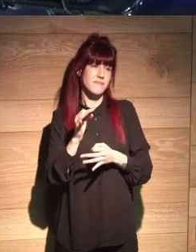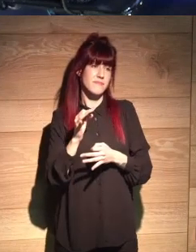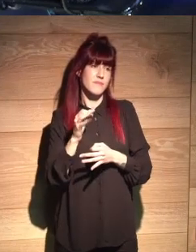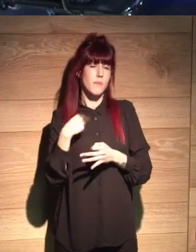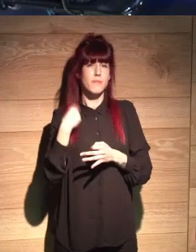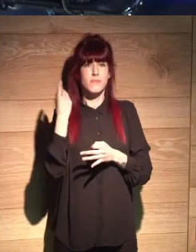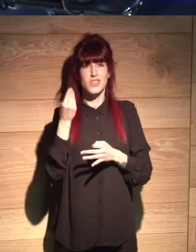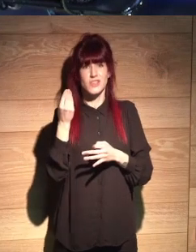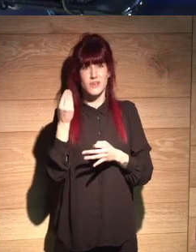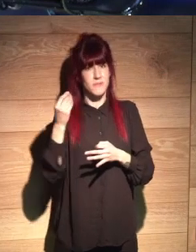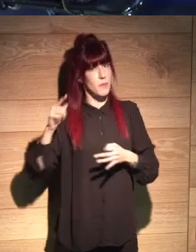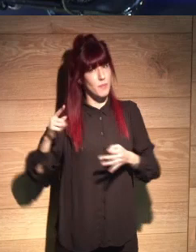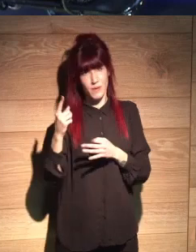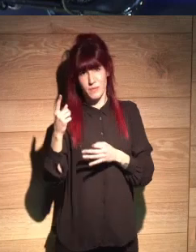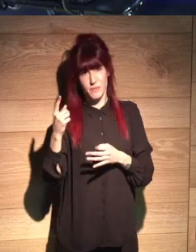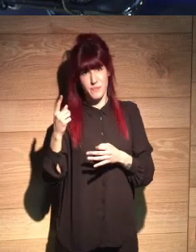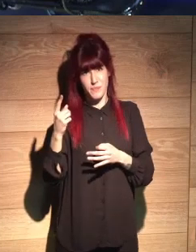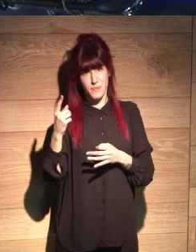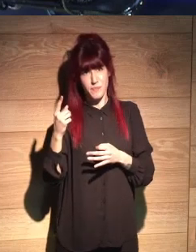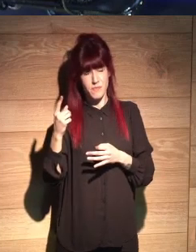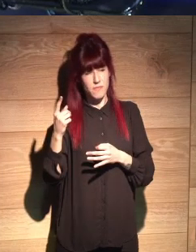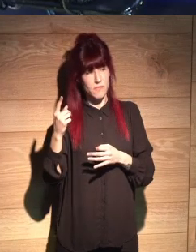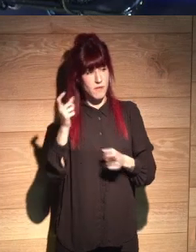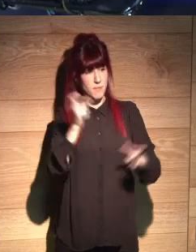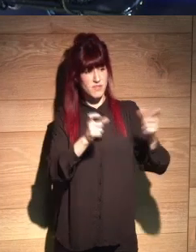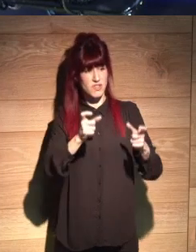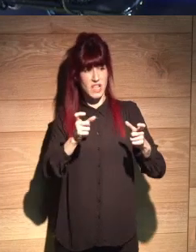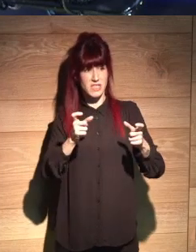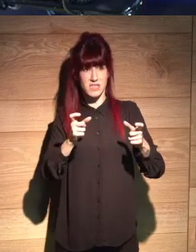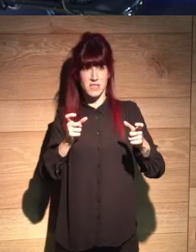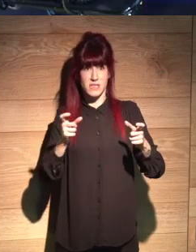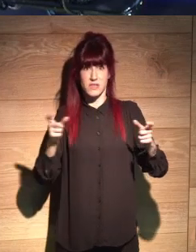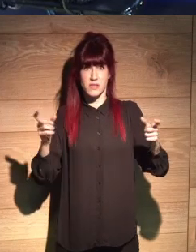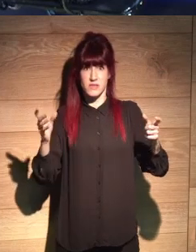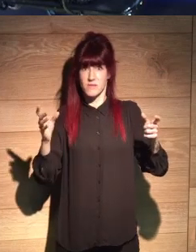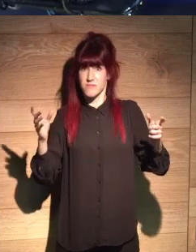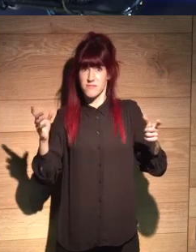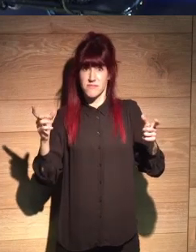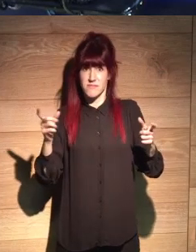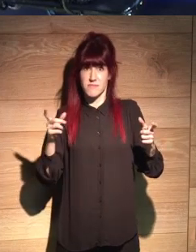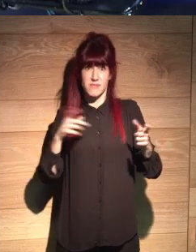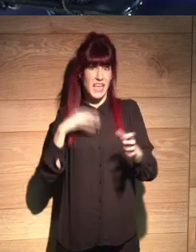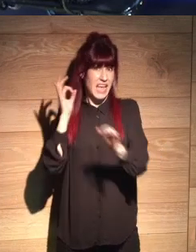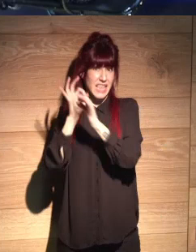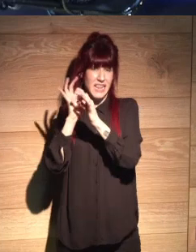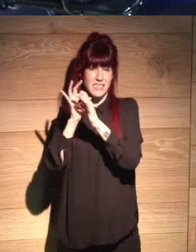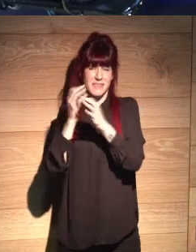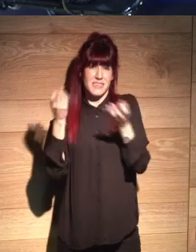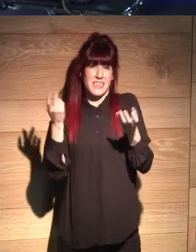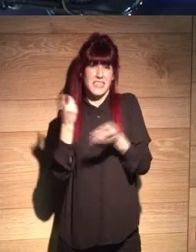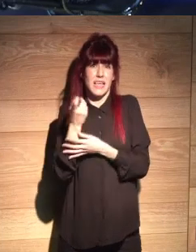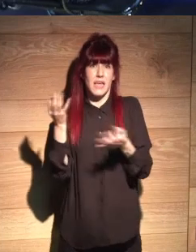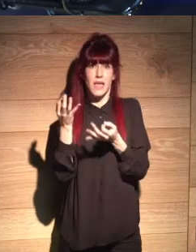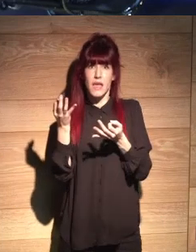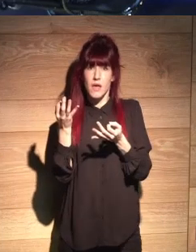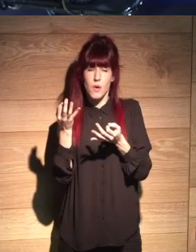believe that the first thing is not everybody that the only thing that is